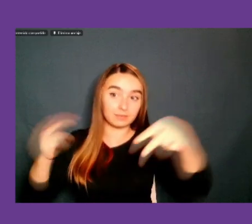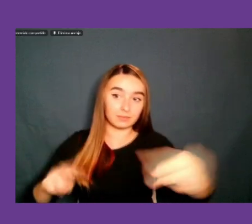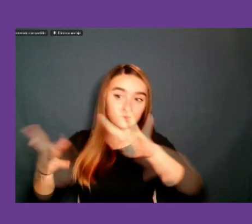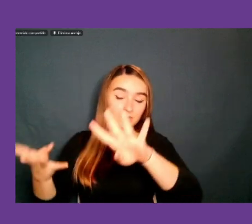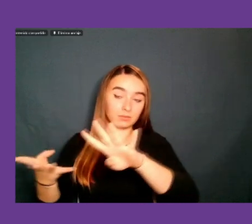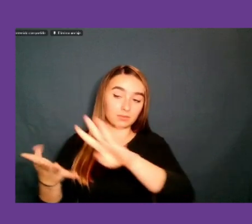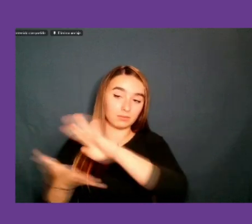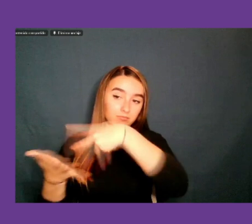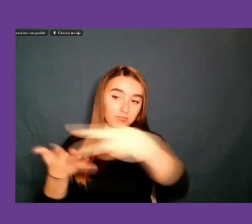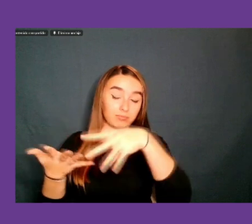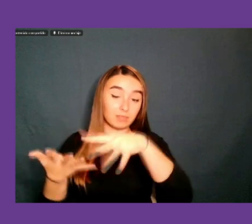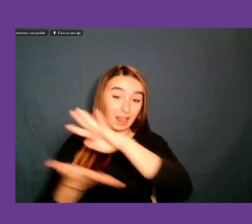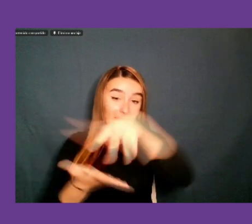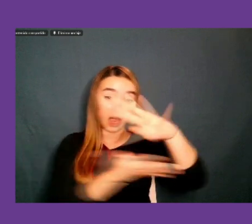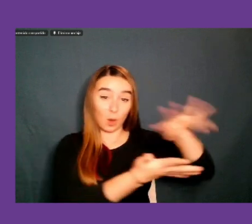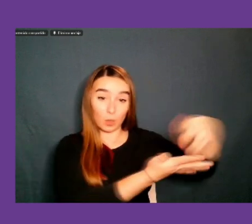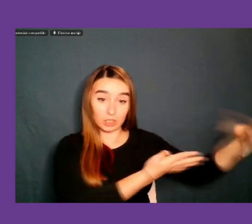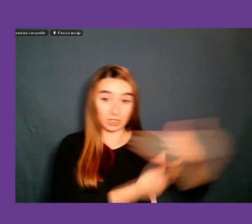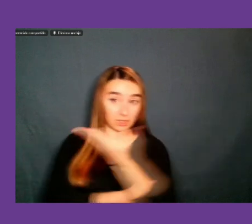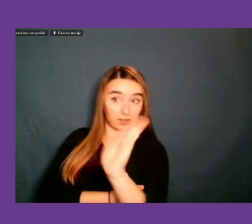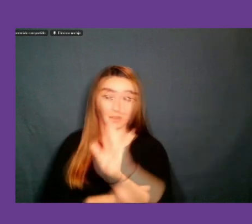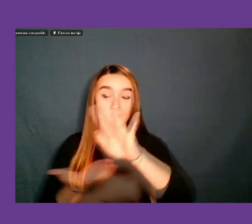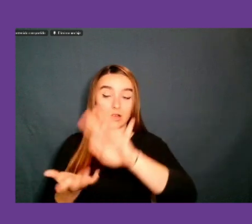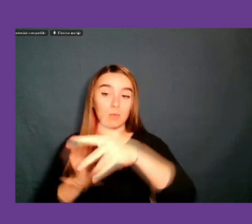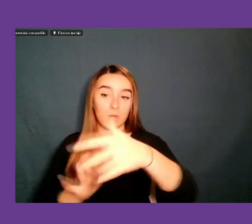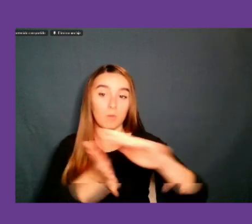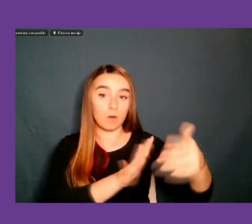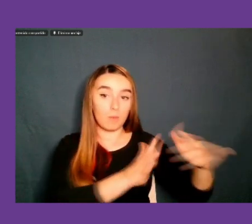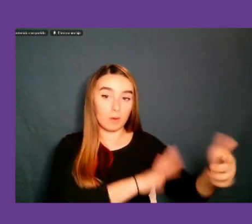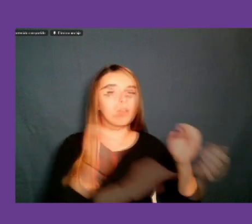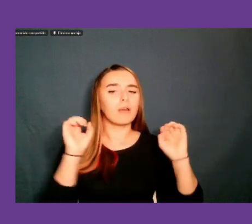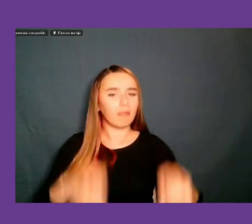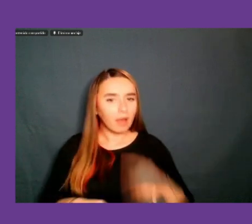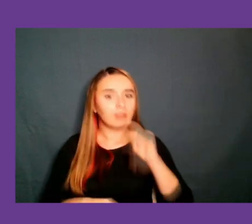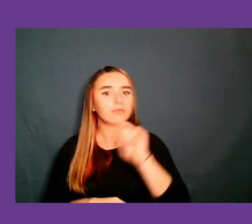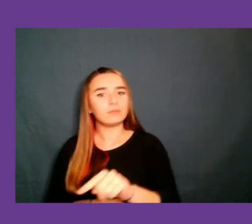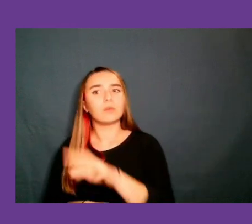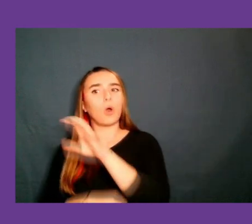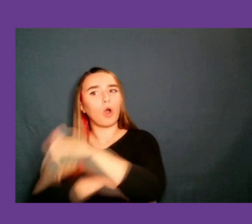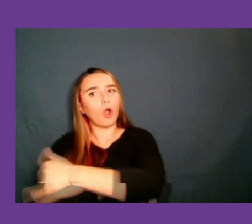into local languages. And a handful of countries have already done this with the previous versions. And I sincerely hope